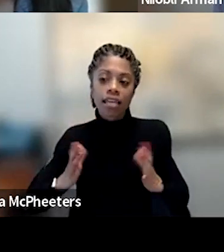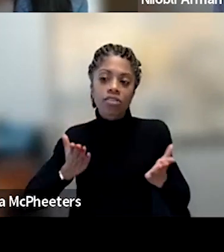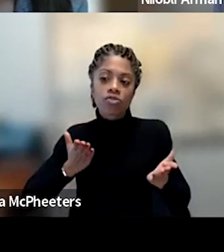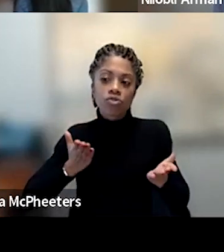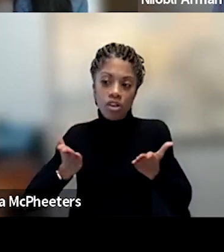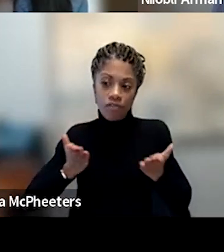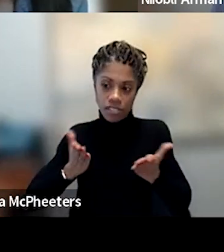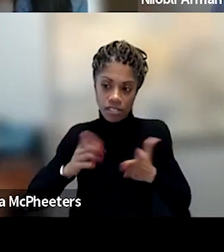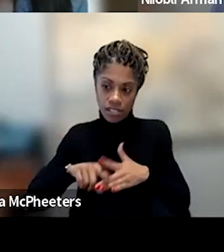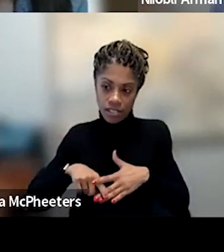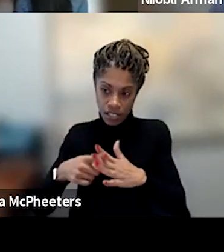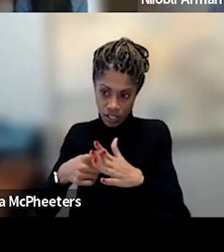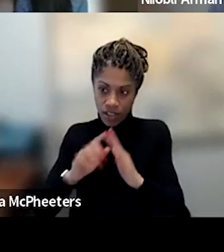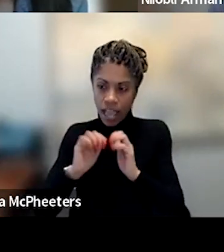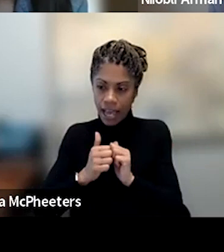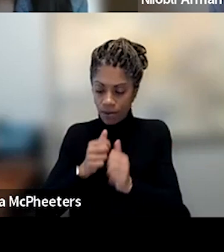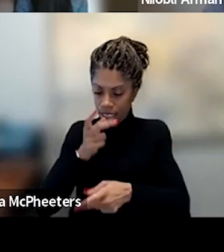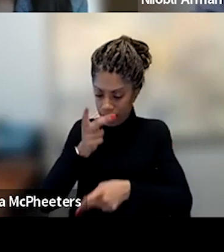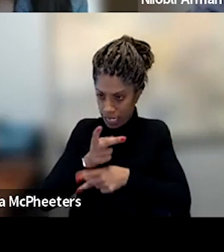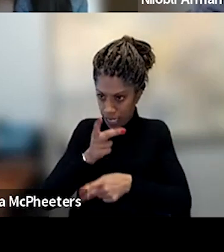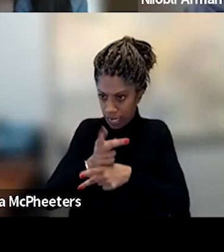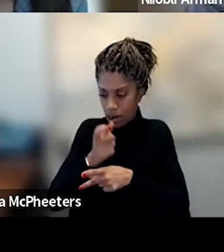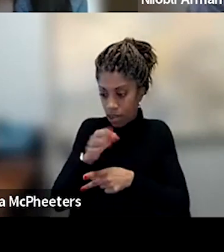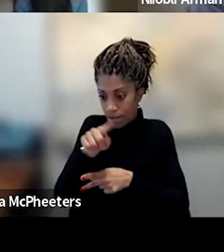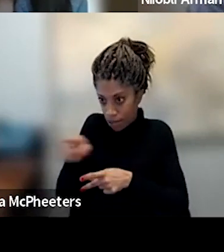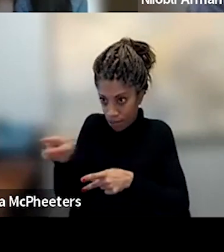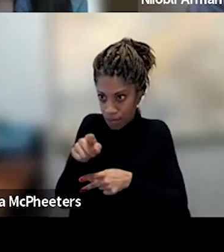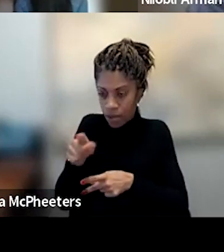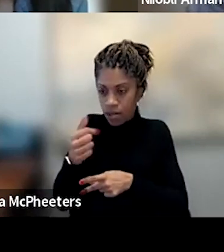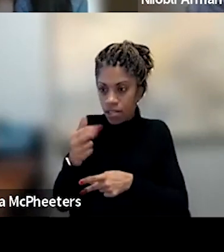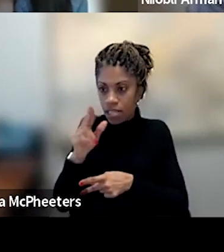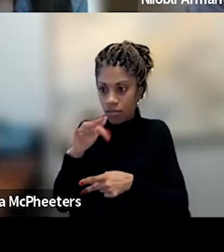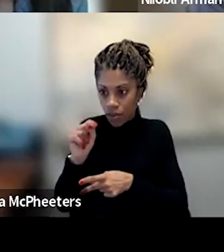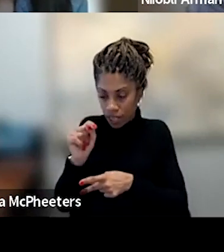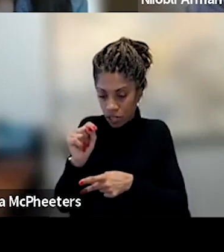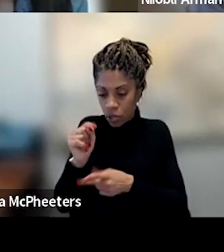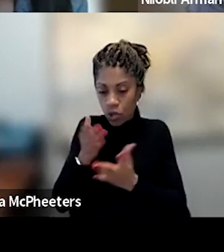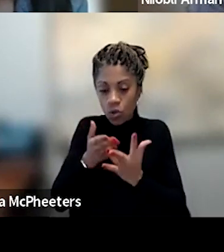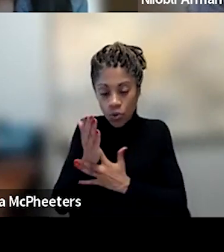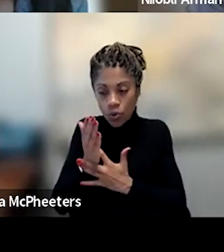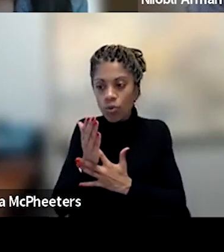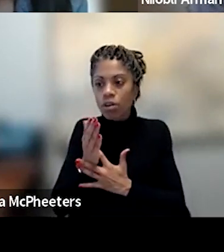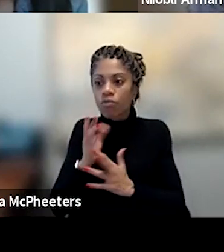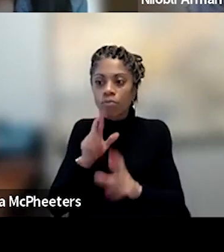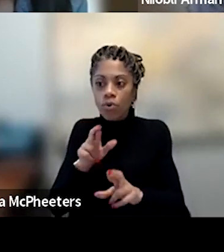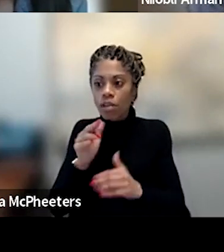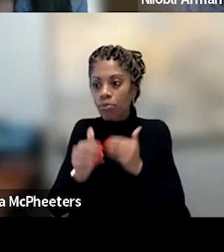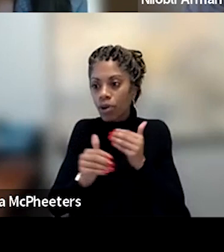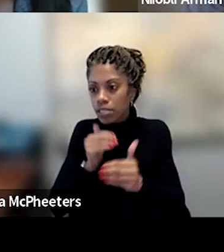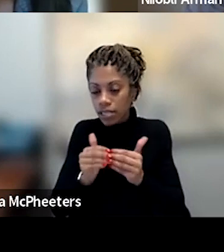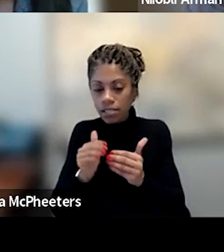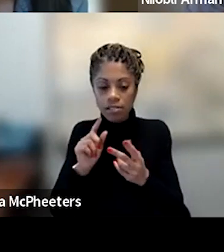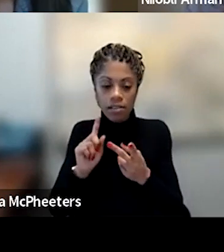care of our grantees through the compliance process, through the reporting process, how we